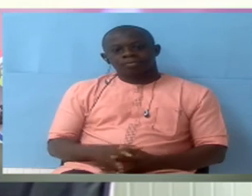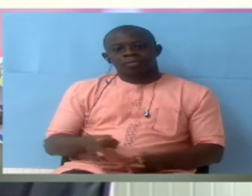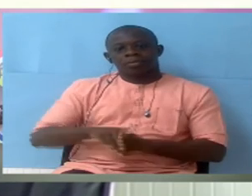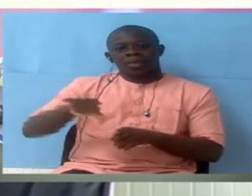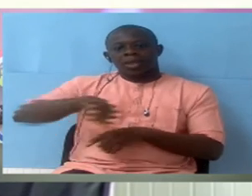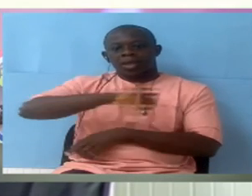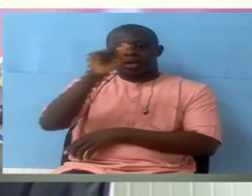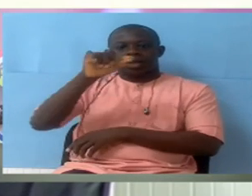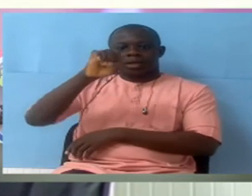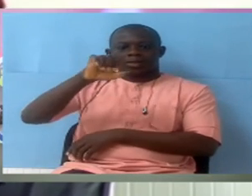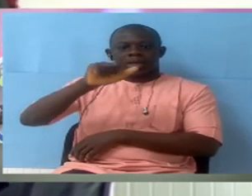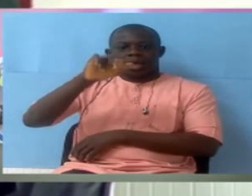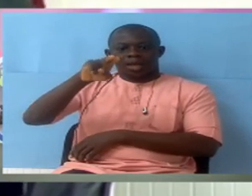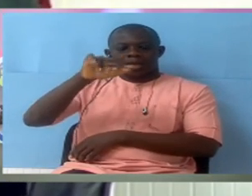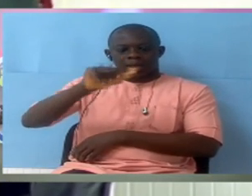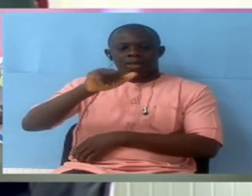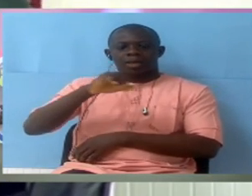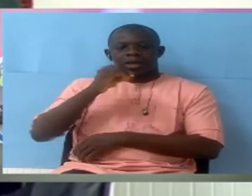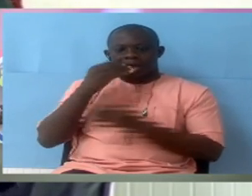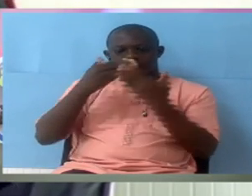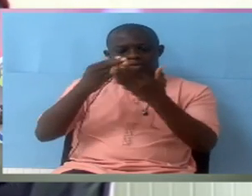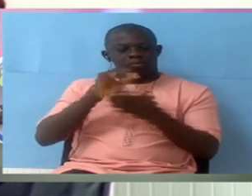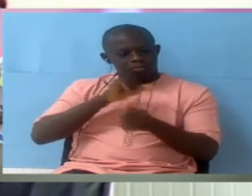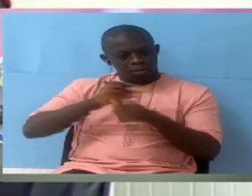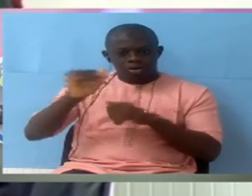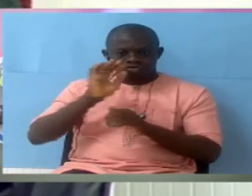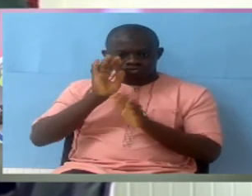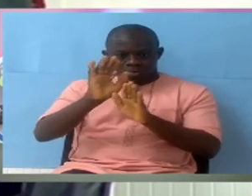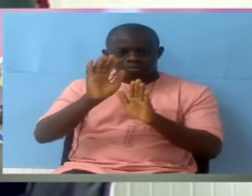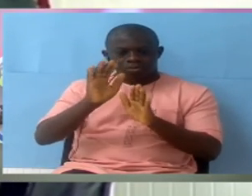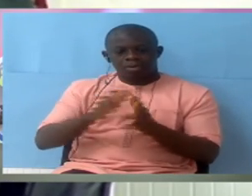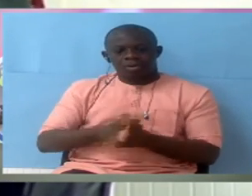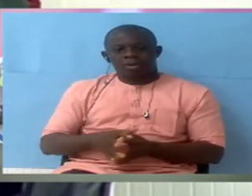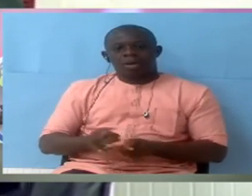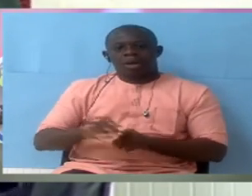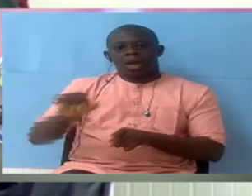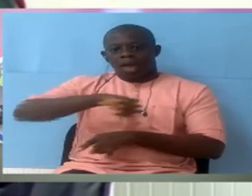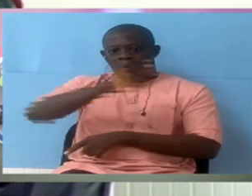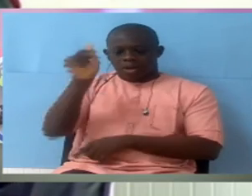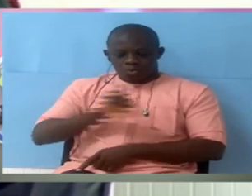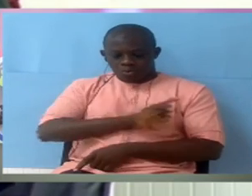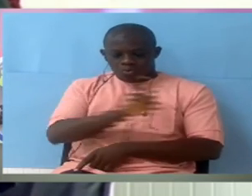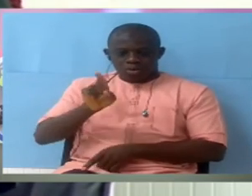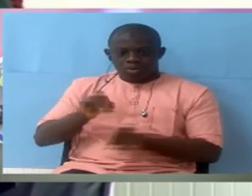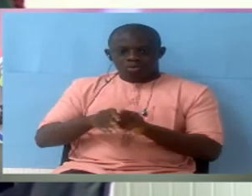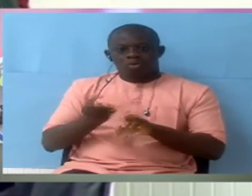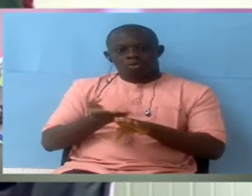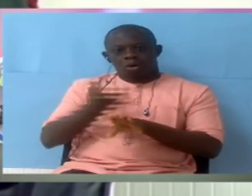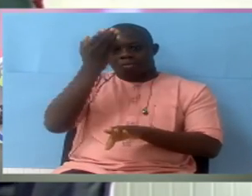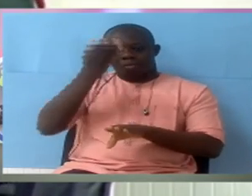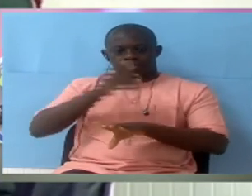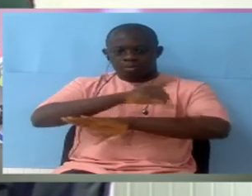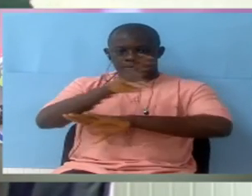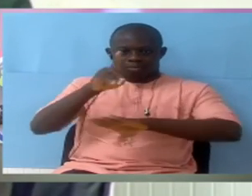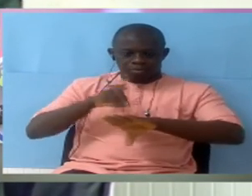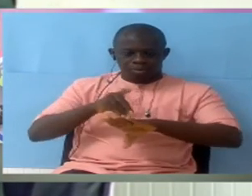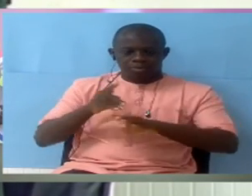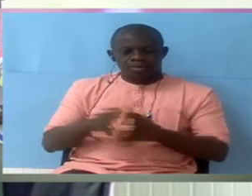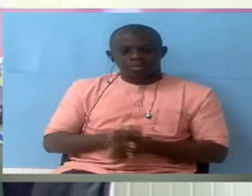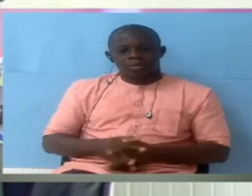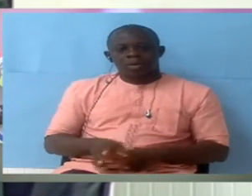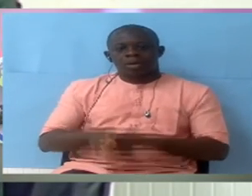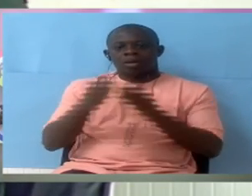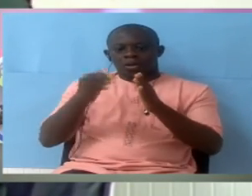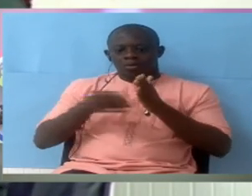Sana Manjang told him to stop. Sana Manjang ne ko na bayyi. And we went up. Ñu ek. They led